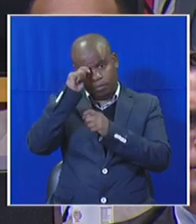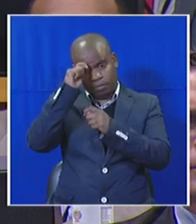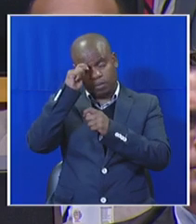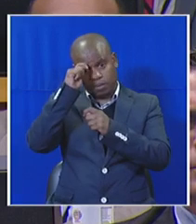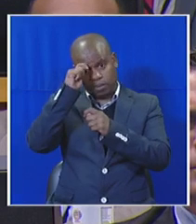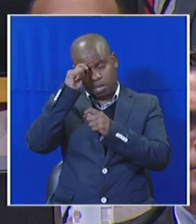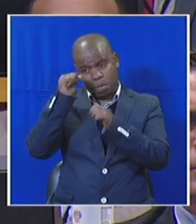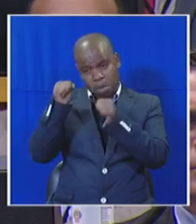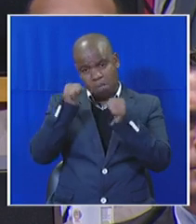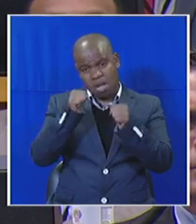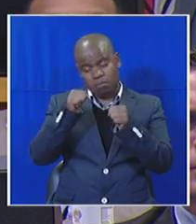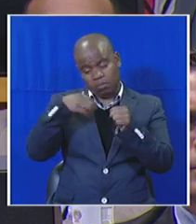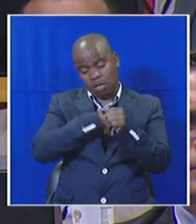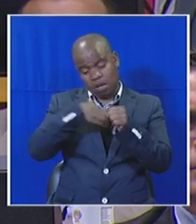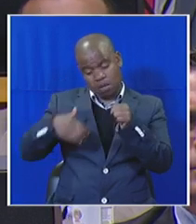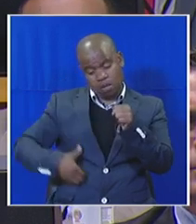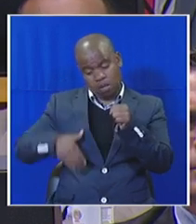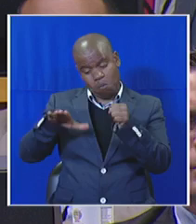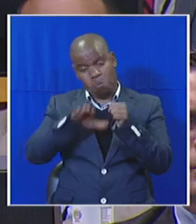Africa. That is not,